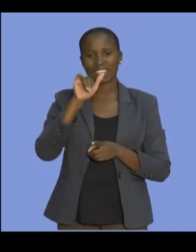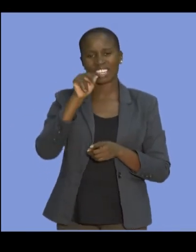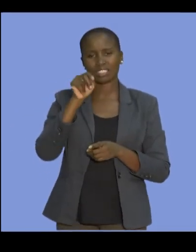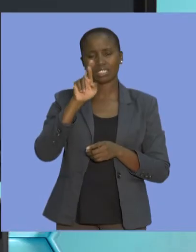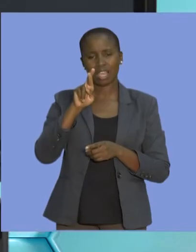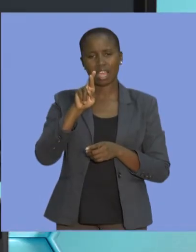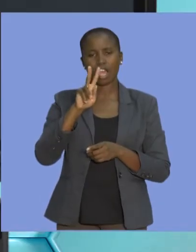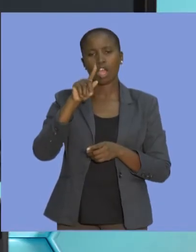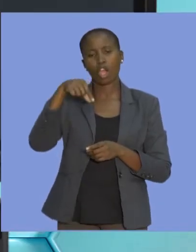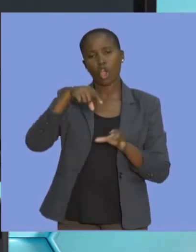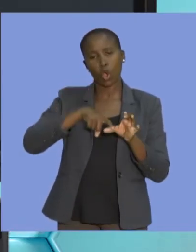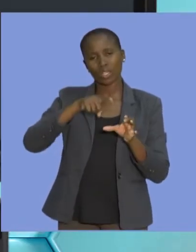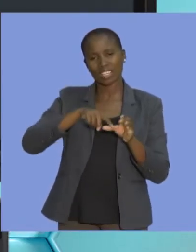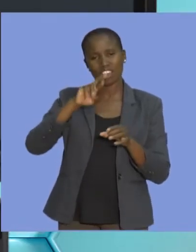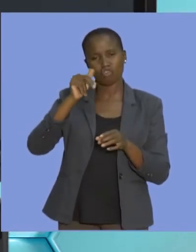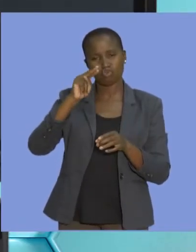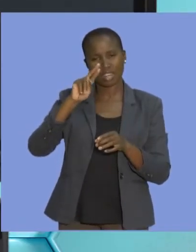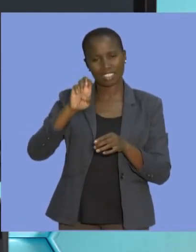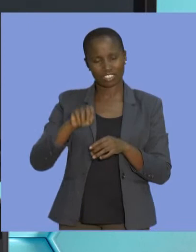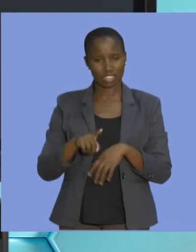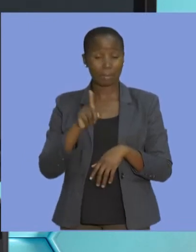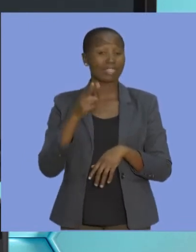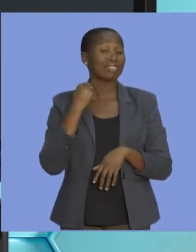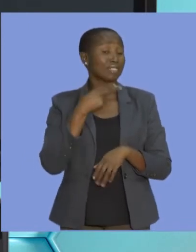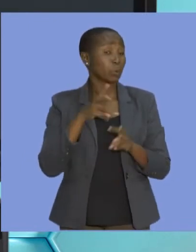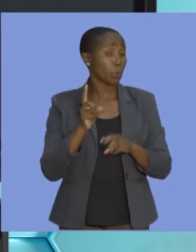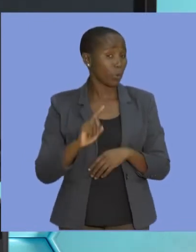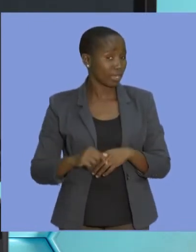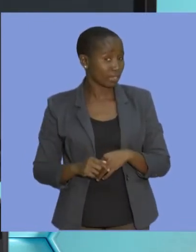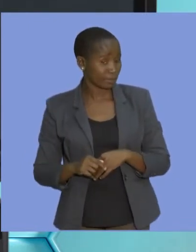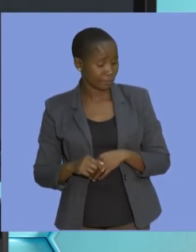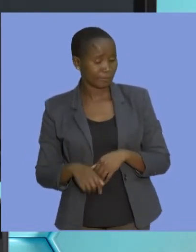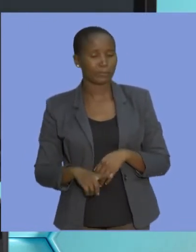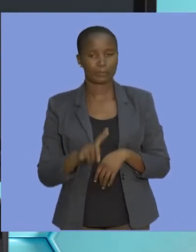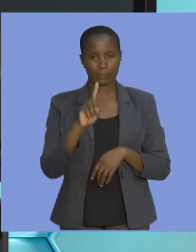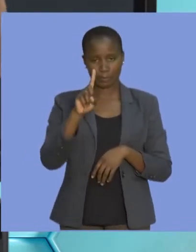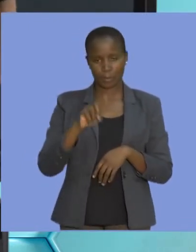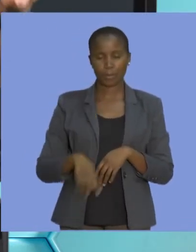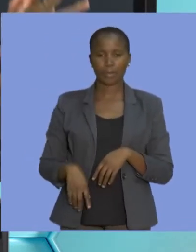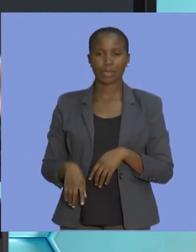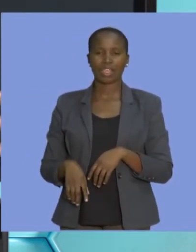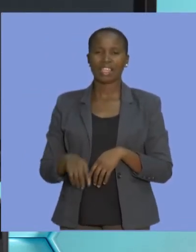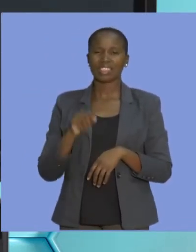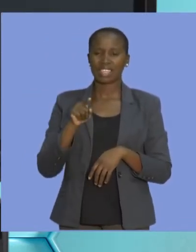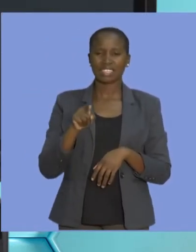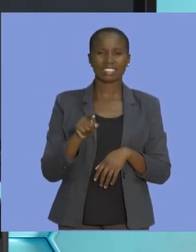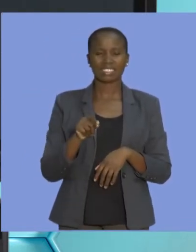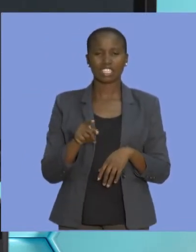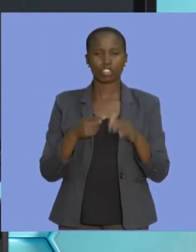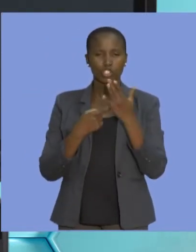nice thing about the interquartile range is that it kind of, the extreme